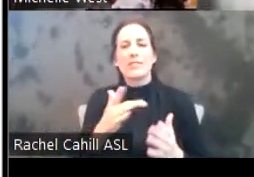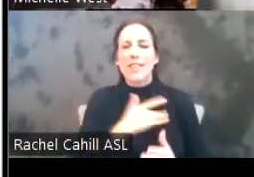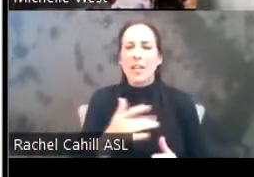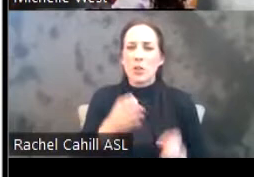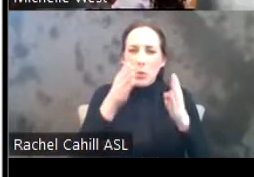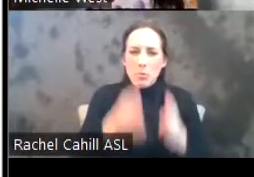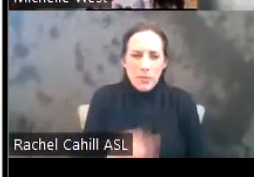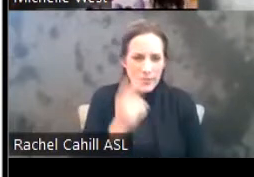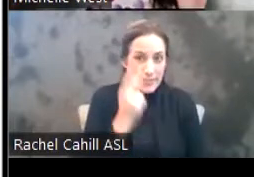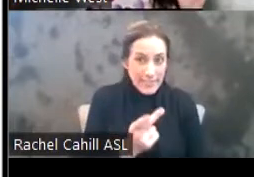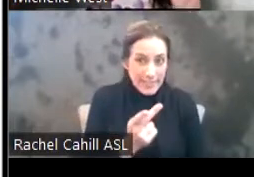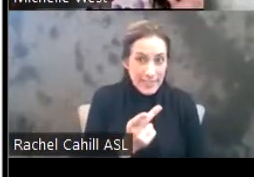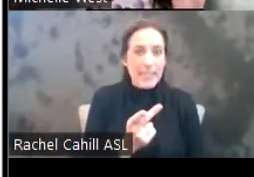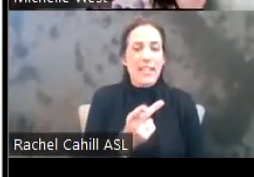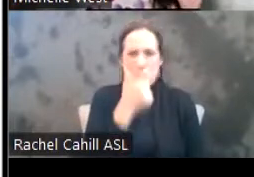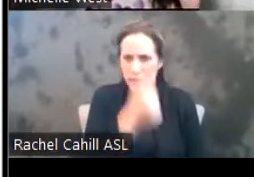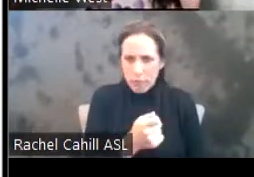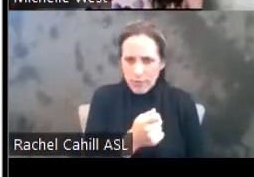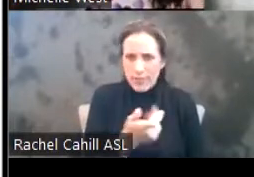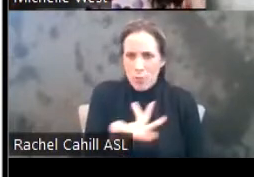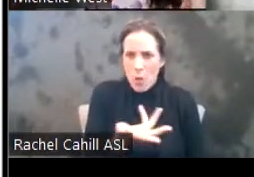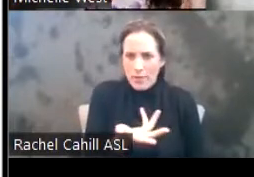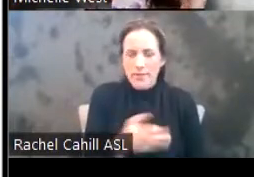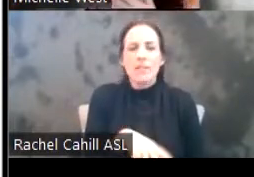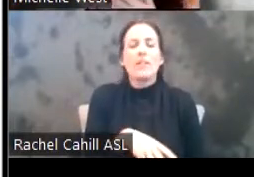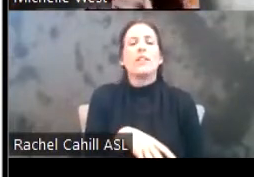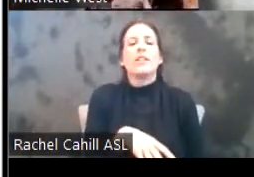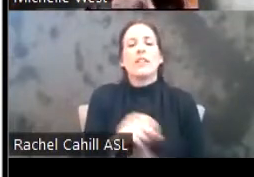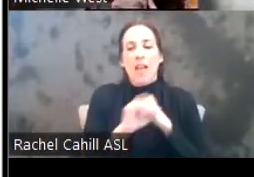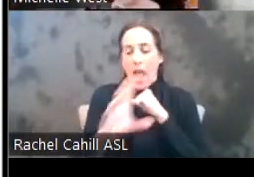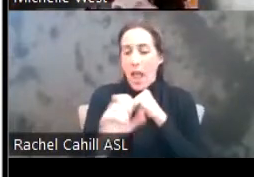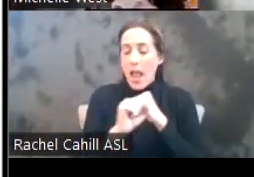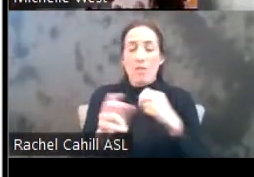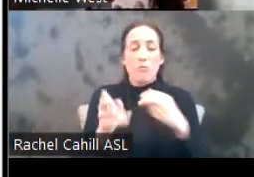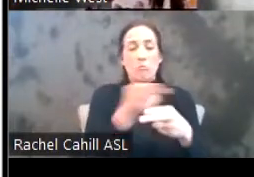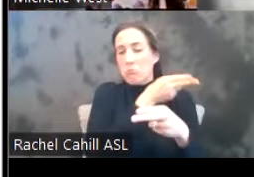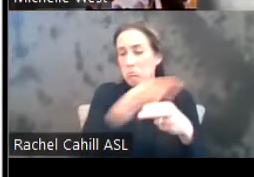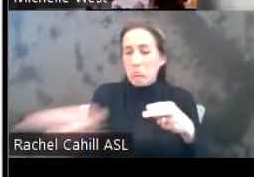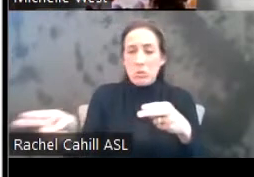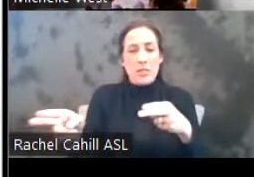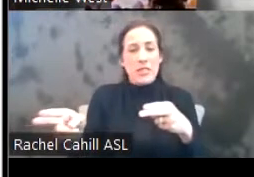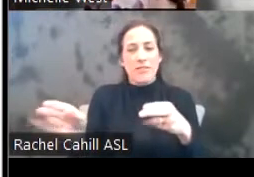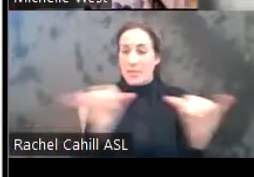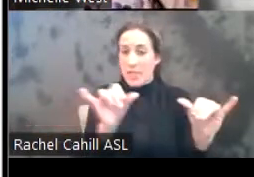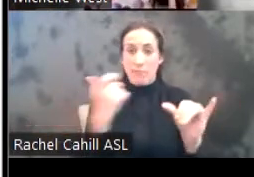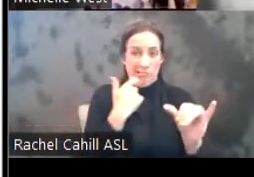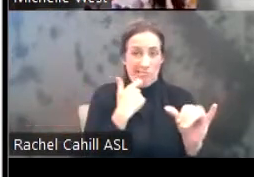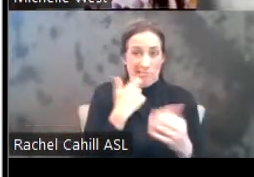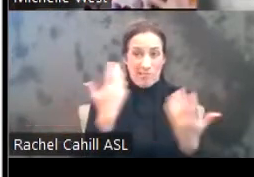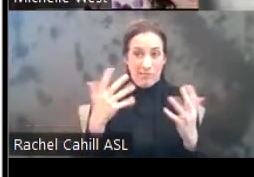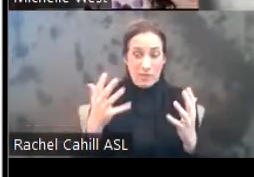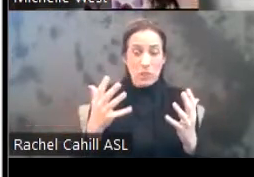your ad. Ads are given a brief glance, just like we did,